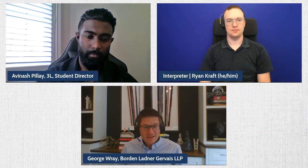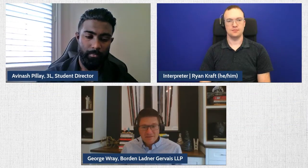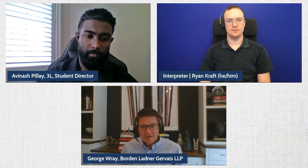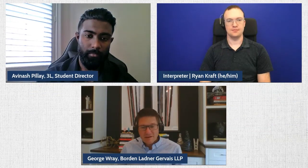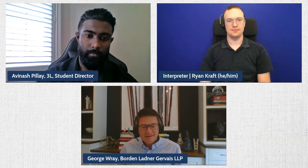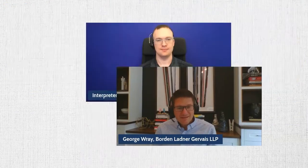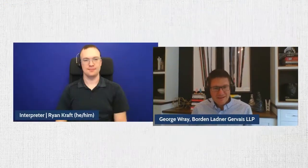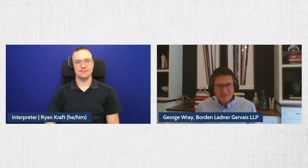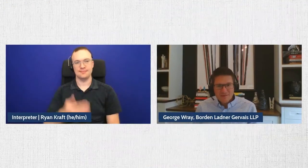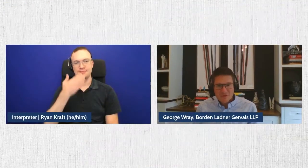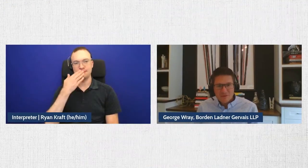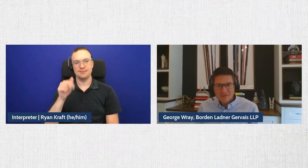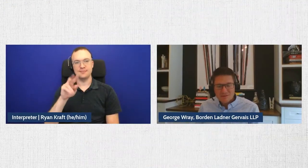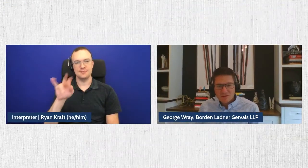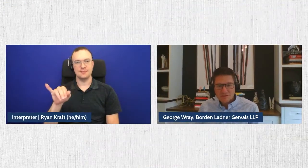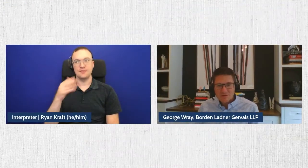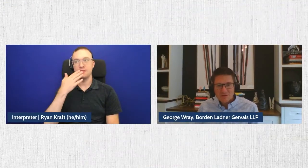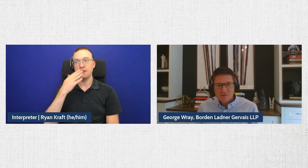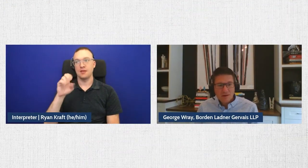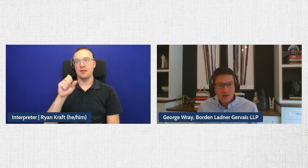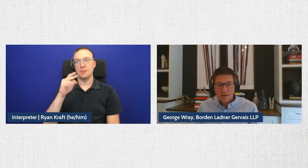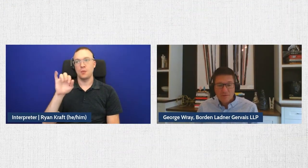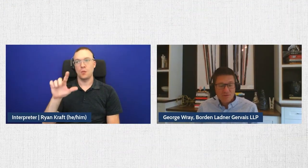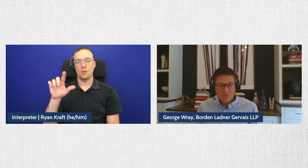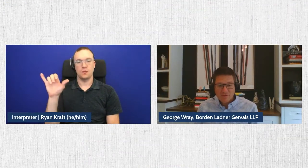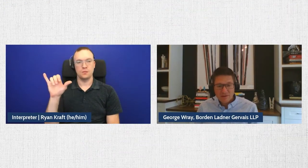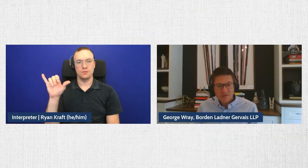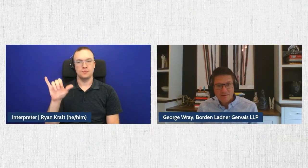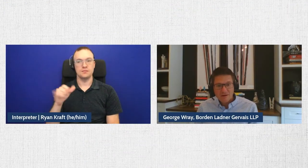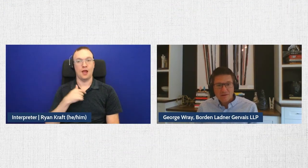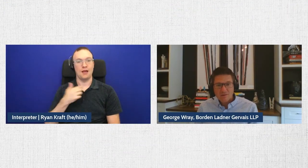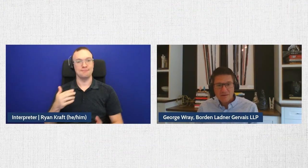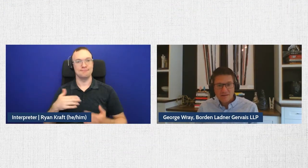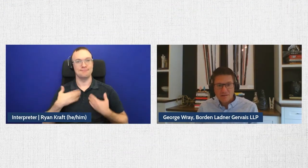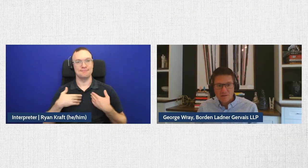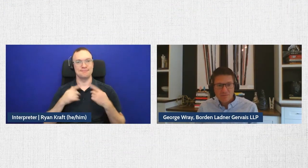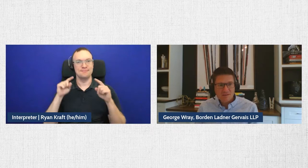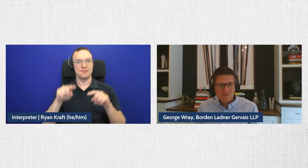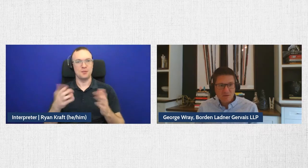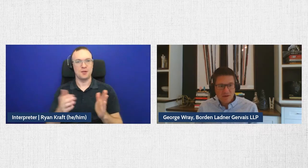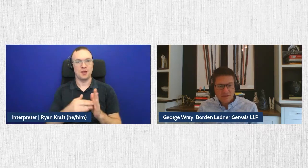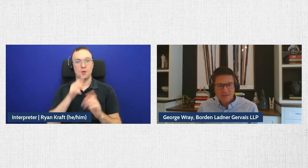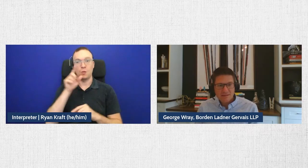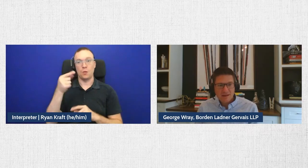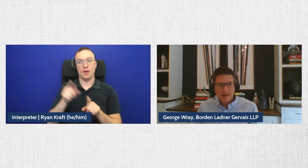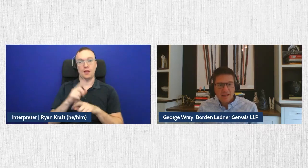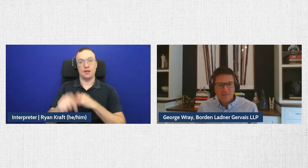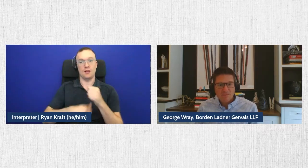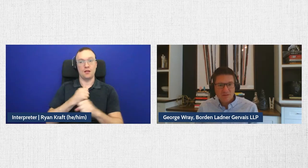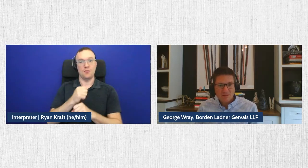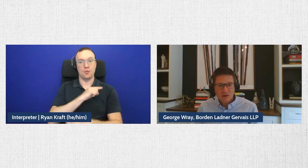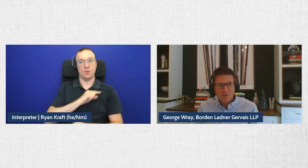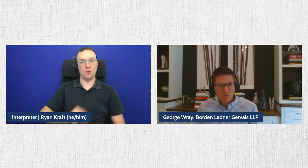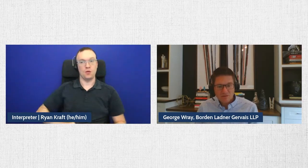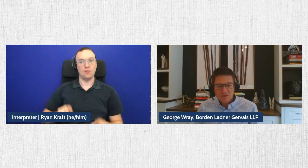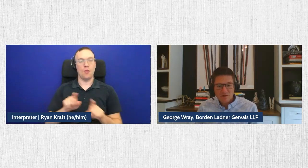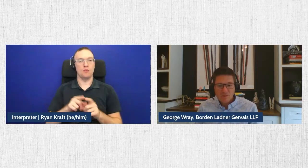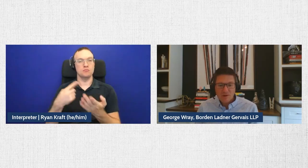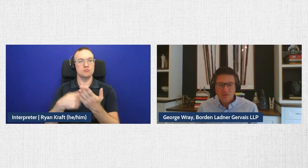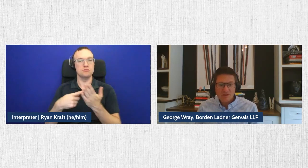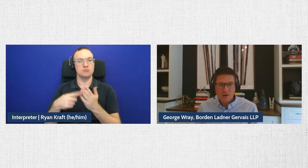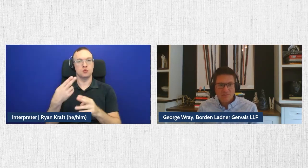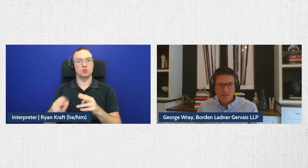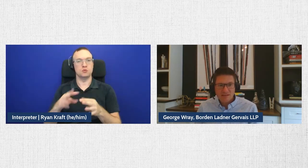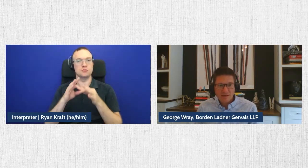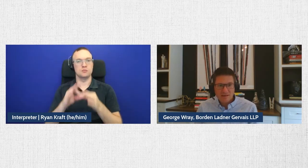Thanks, Abby. And thanks, Samuel, as well, too. I'm thrilled to be here, not only as an alumnus of Queen's, but to talk briefly